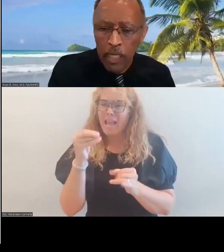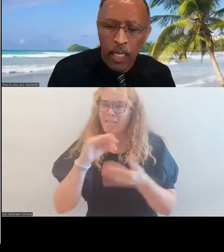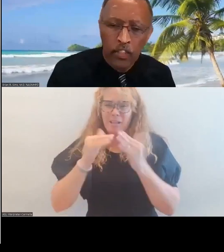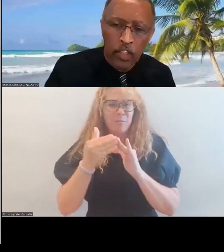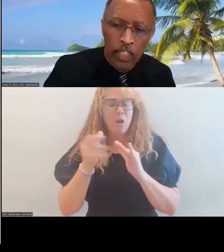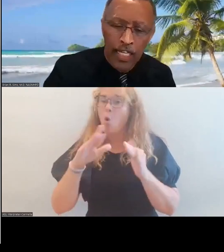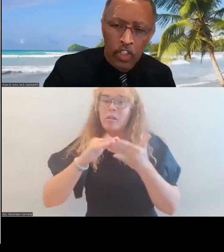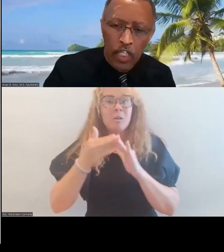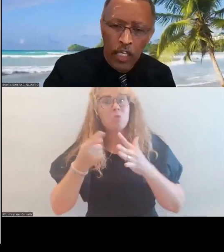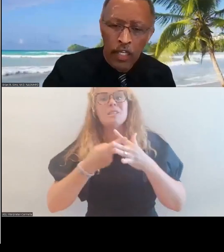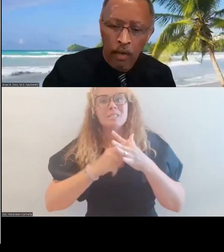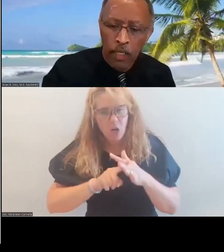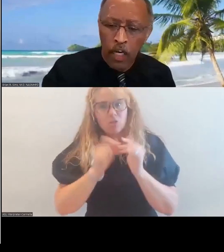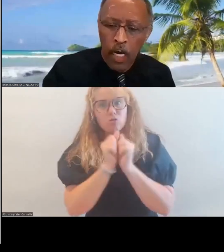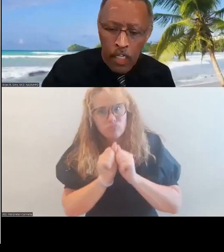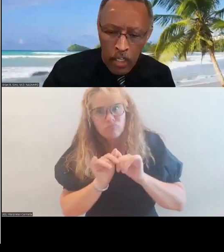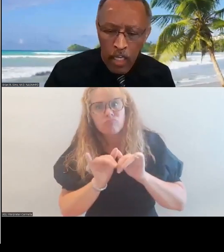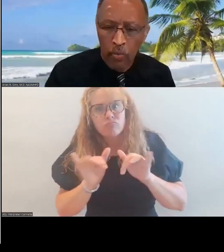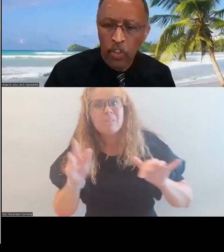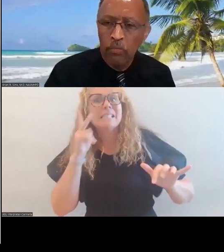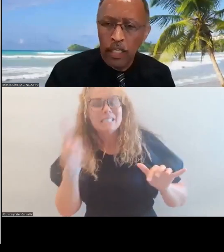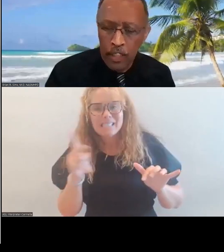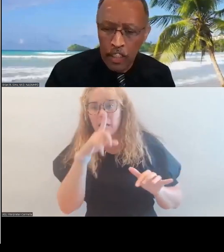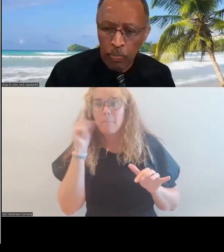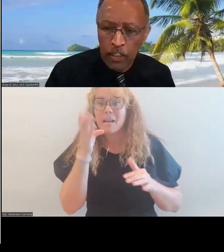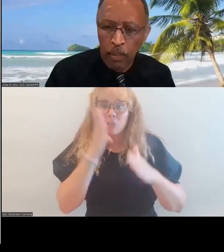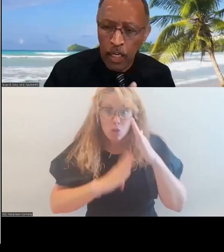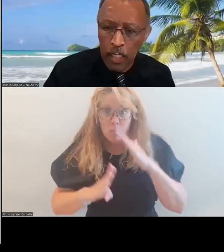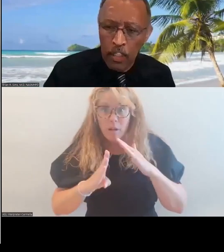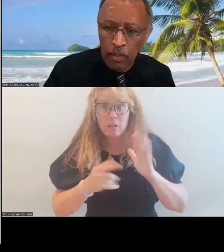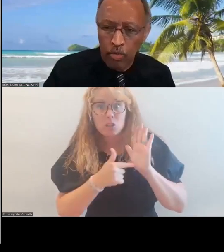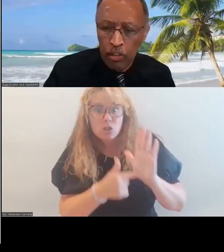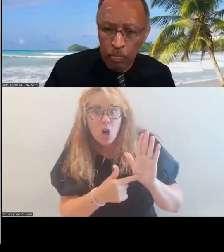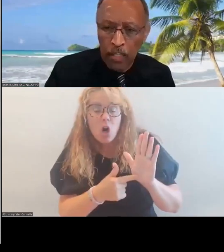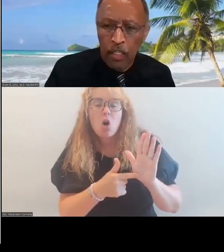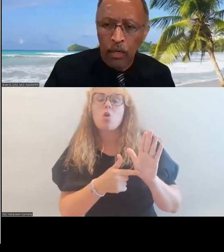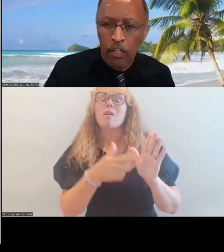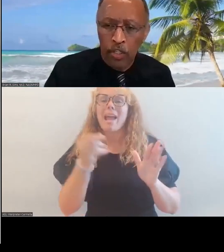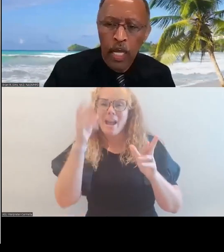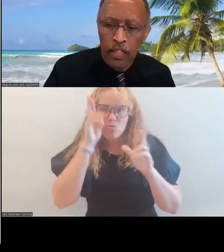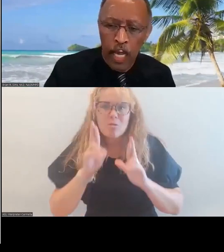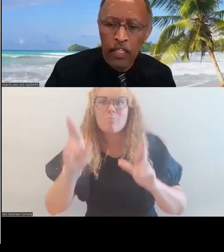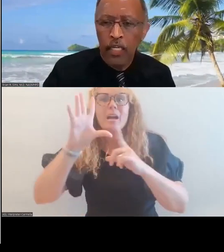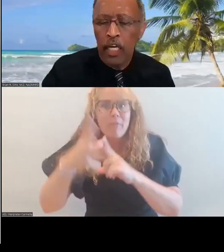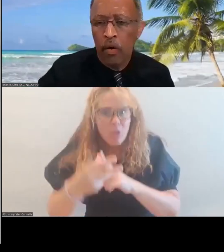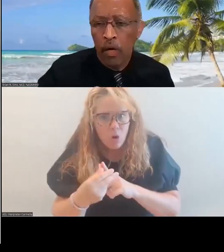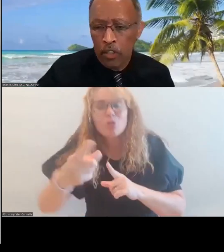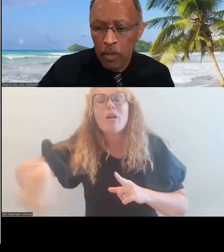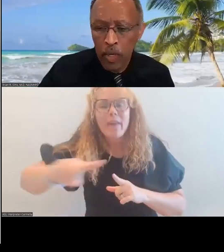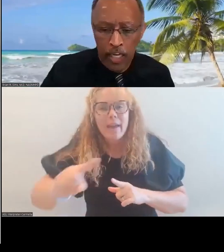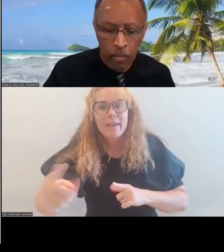community begins to then see that because there was humility expressed, because there was respect of the culture, they then